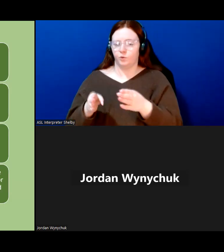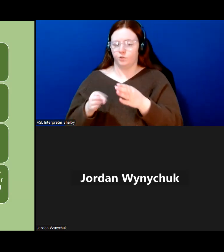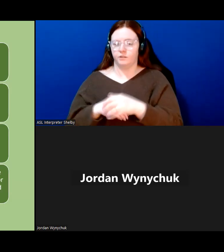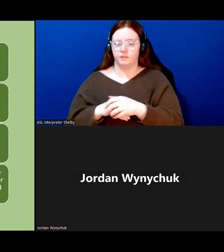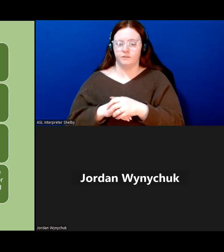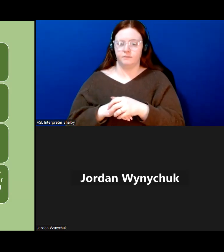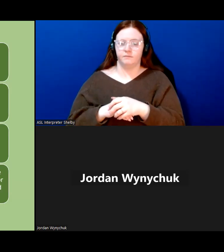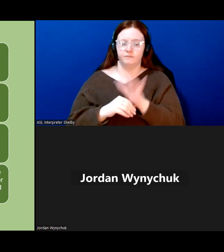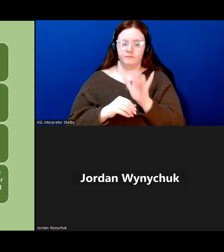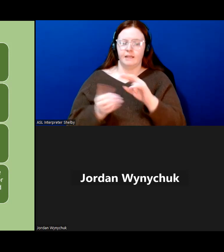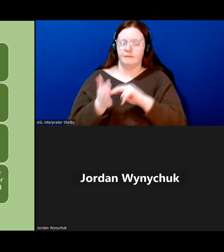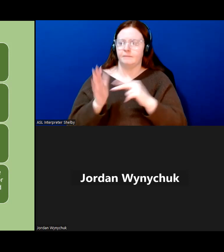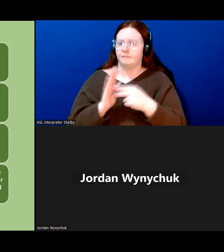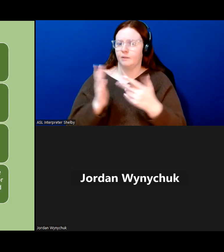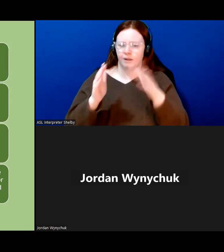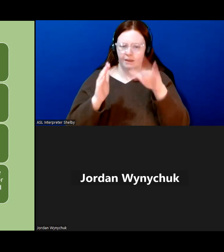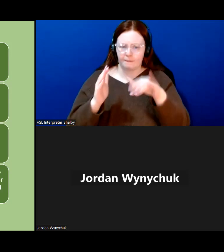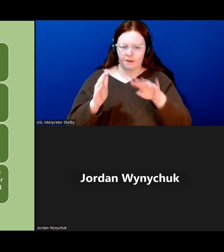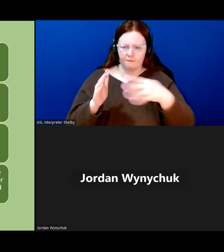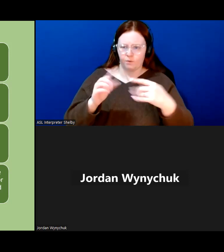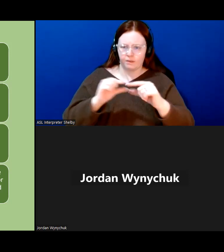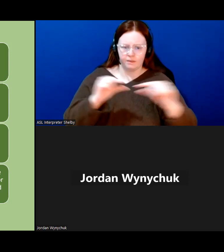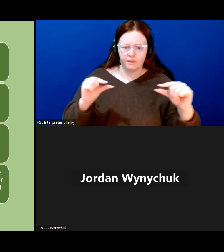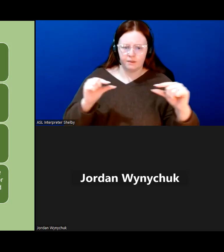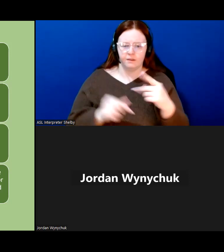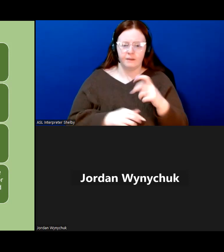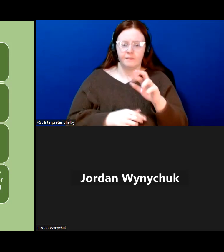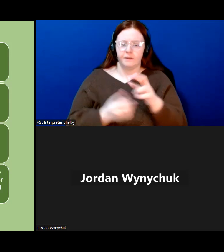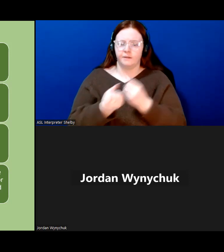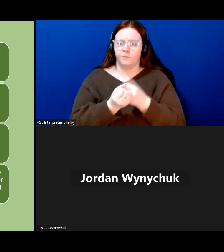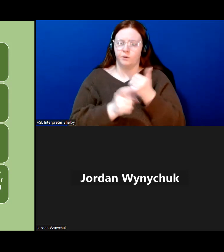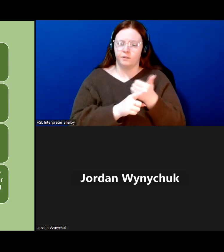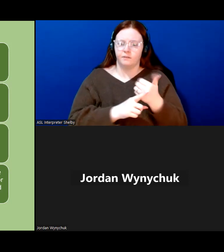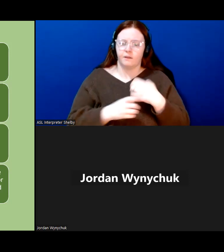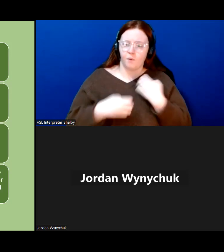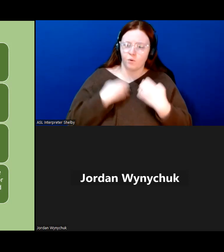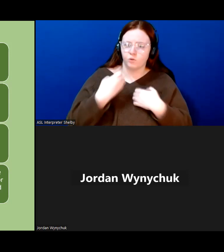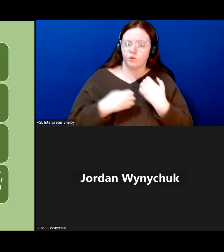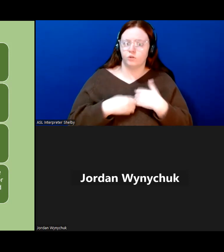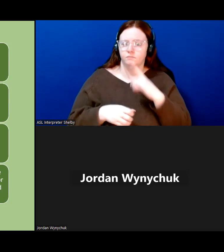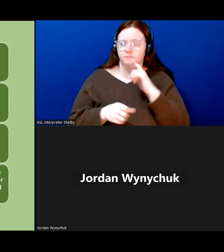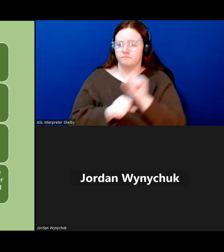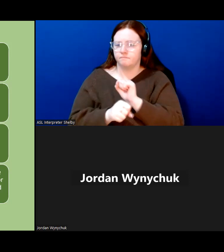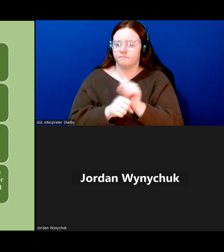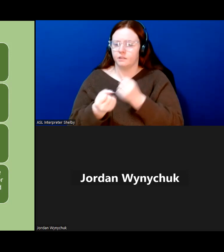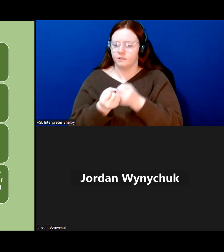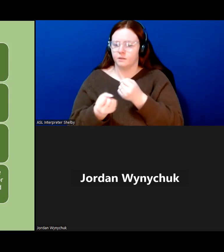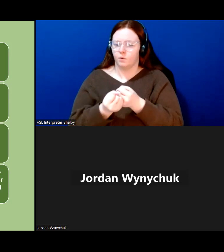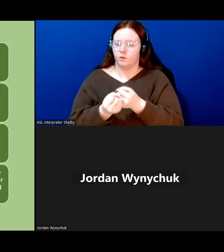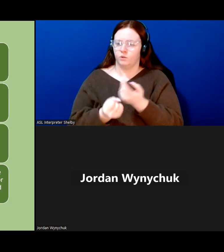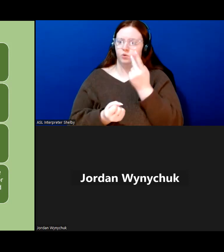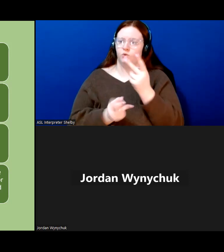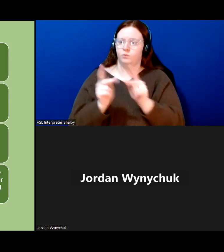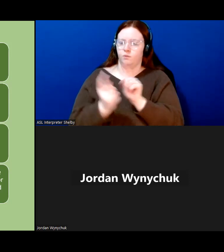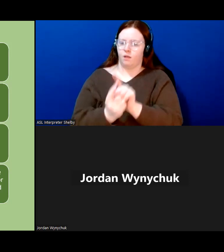support is here at the bottom. So peer support is emotional and practical support between two people who share a common experience, such